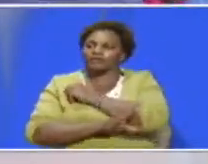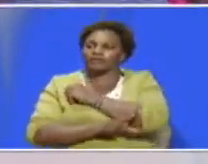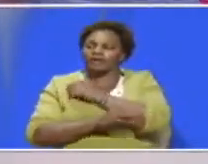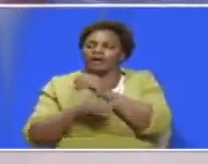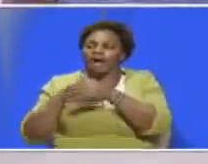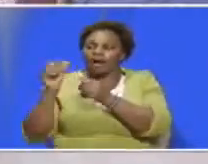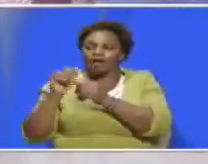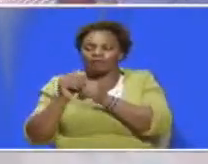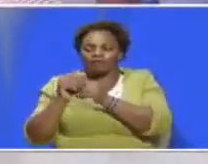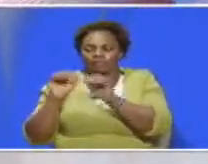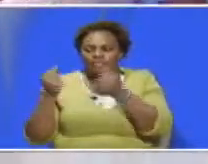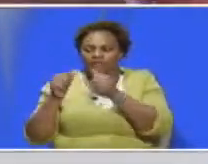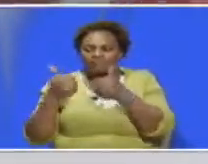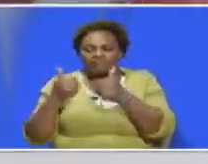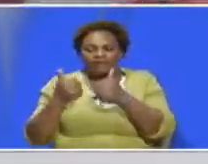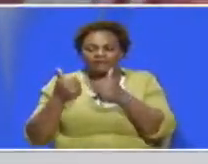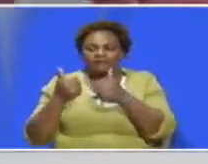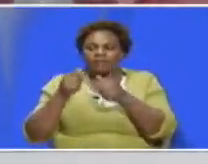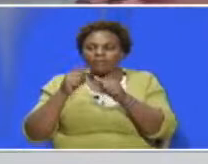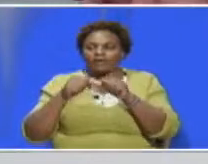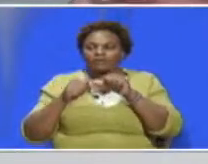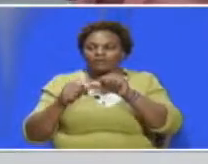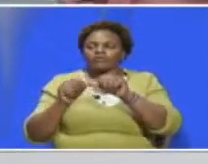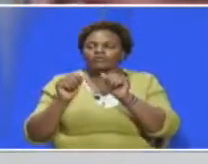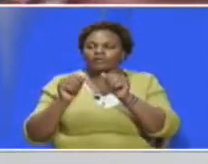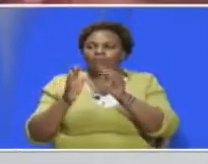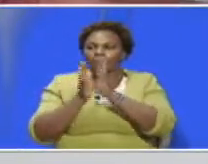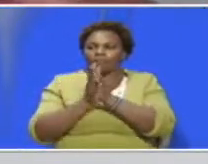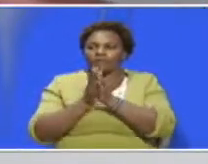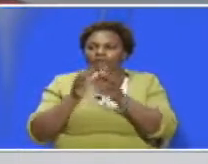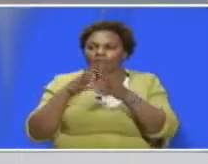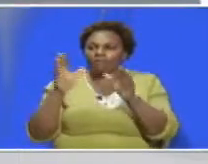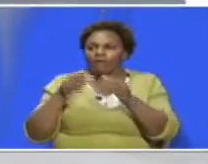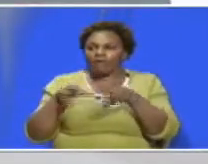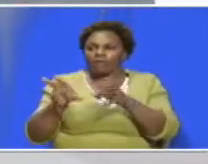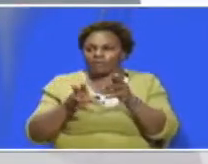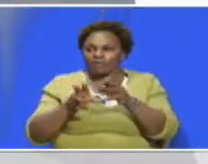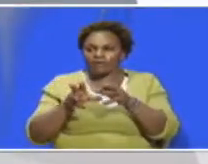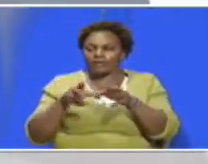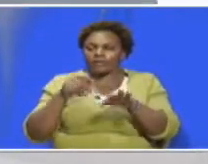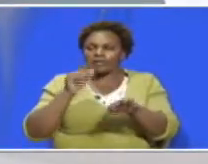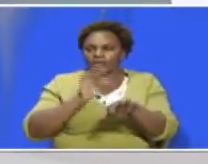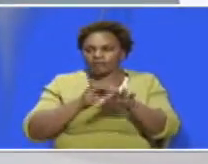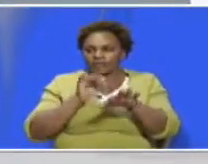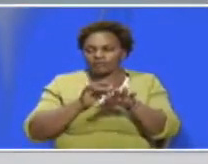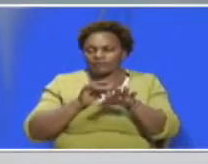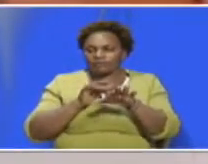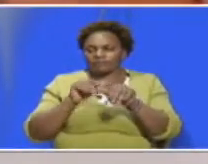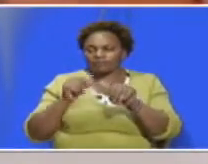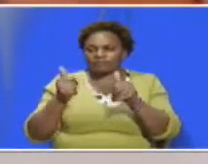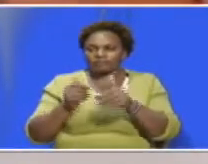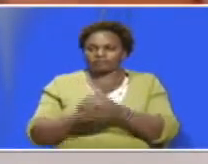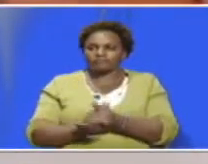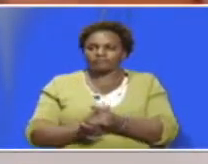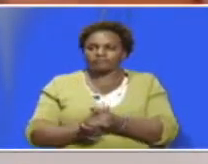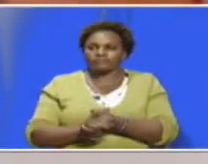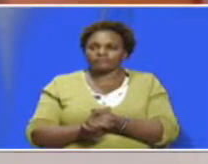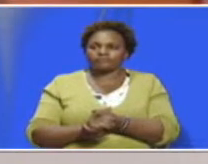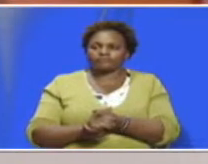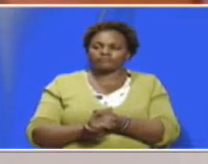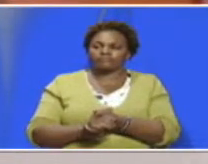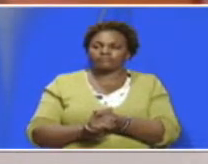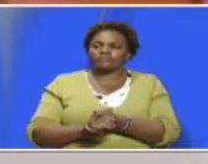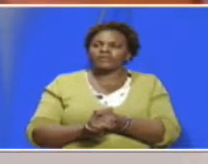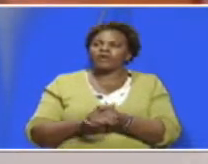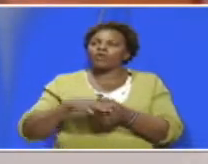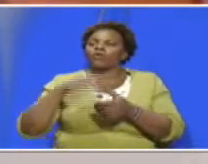woods yet, and that we should brace ourselves for more waves of infection and emergence of new variants. So as long as we have